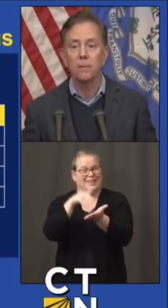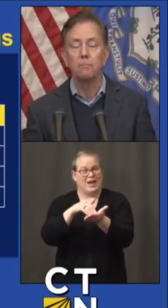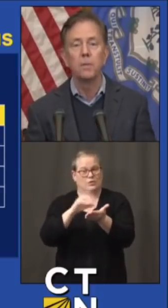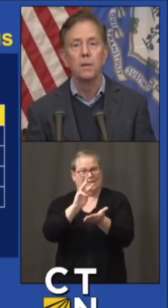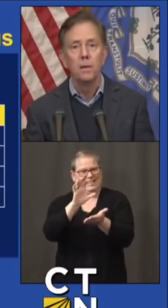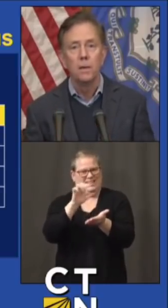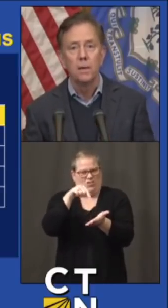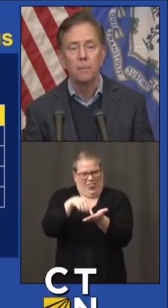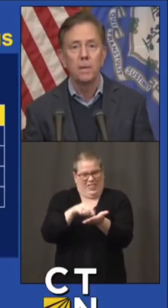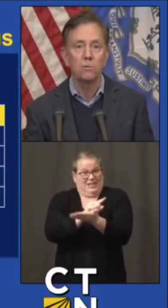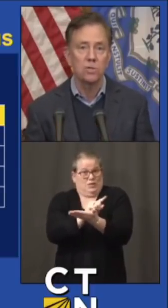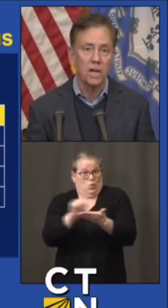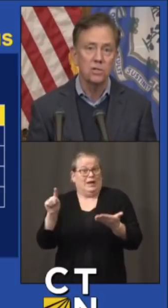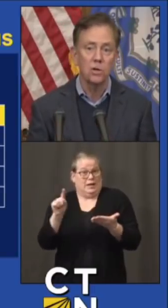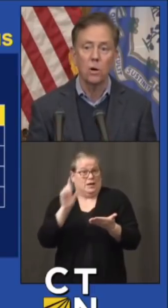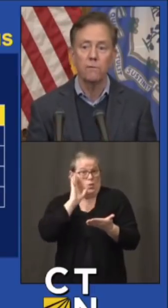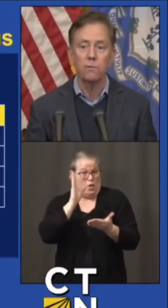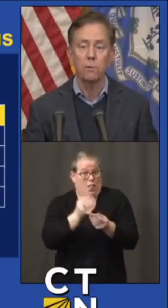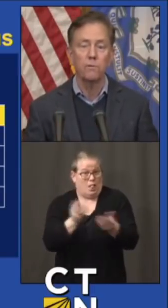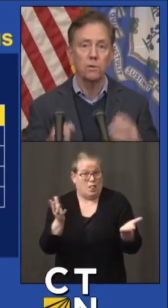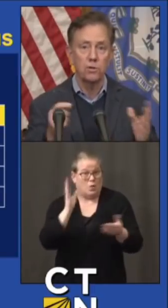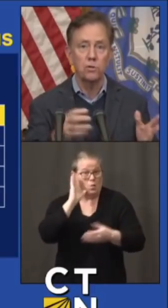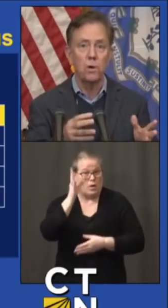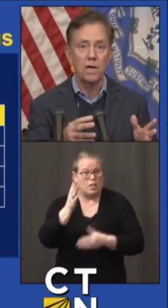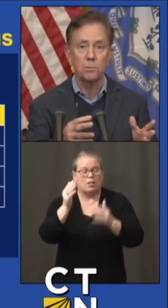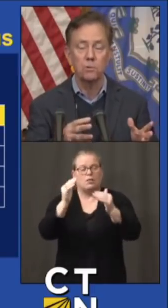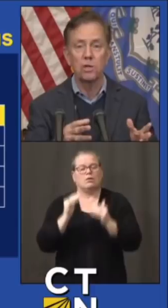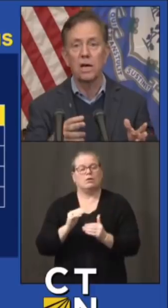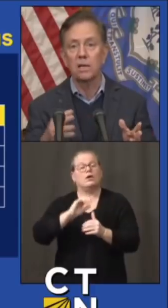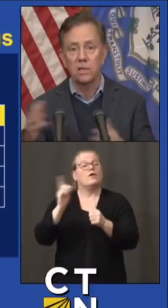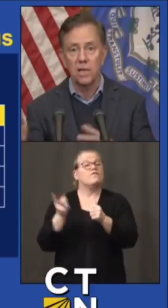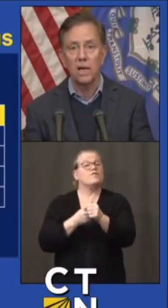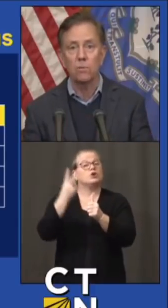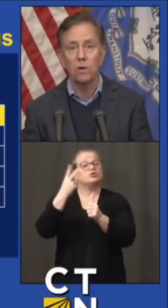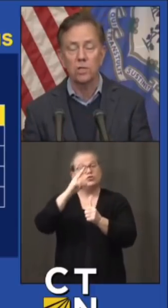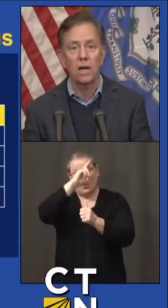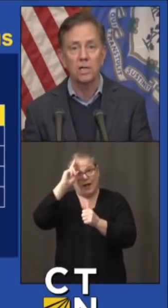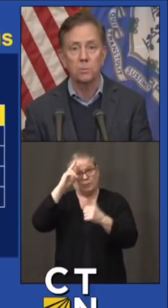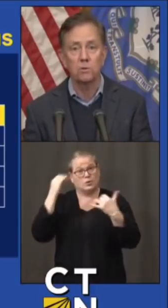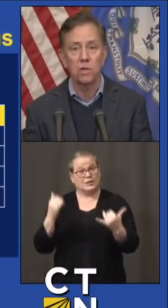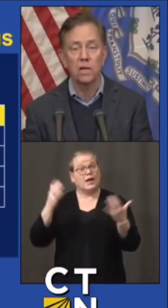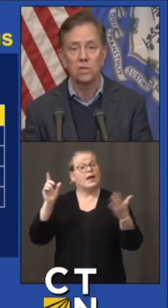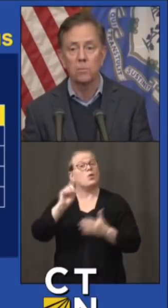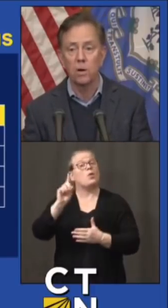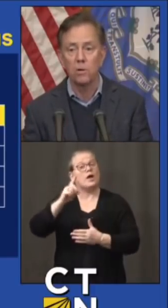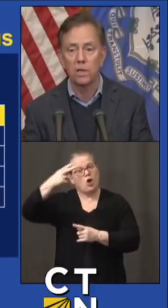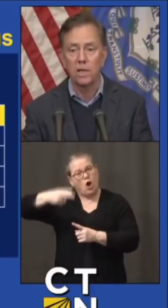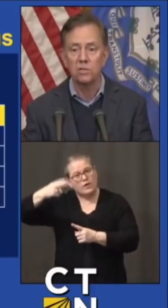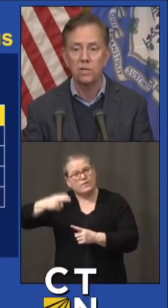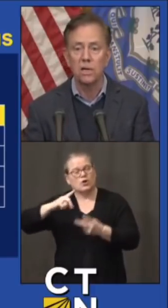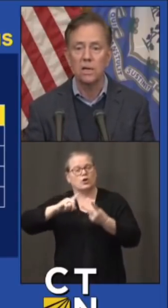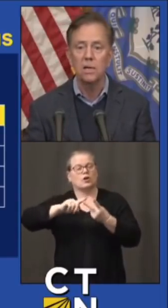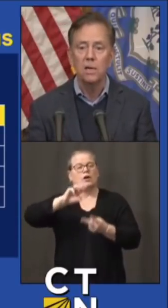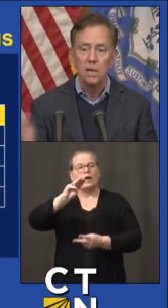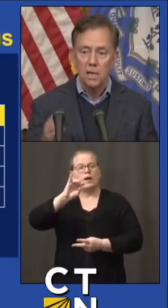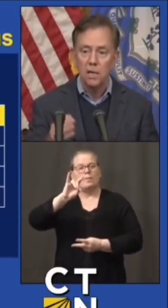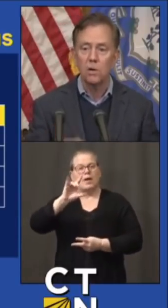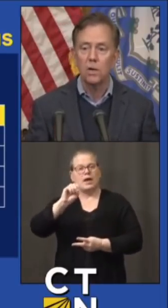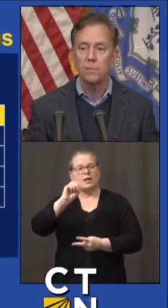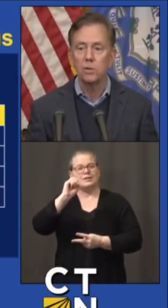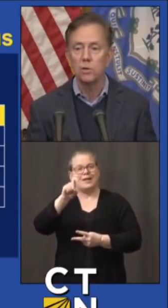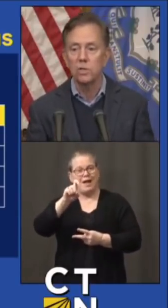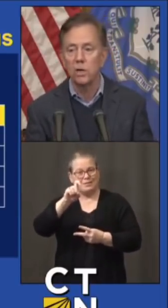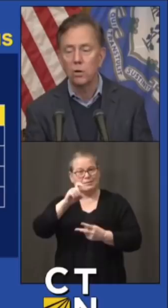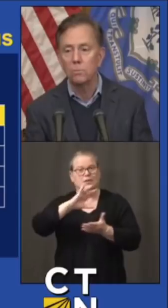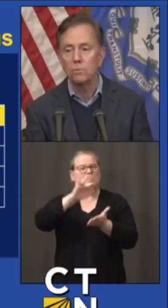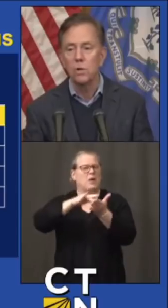week. Middlesex and Hartford were the first two hospitals that got it today. The rest of the hospitals get it tomorrow and the next day. Here